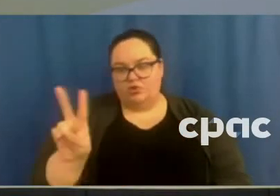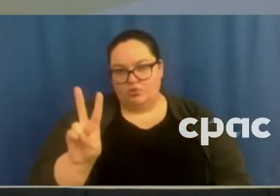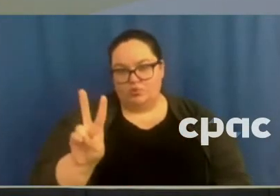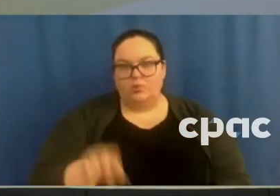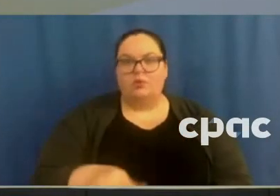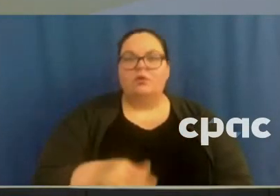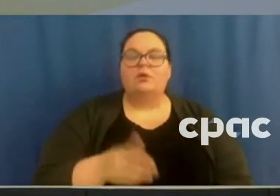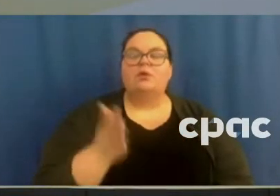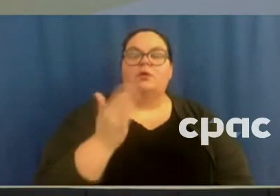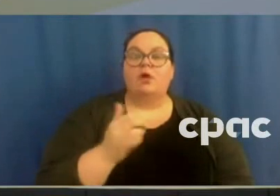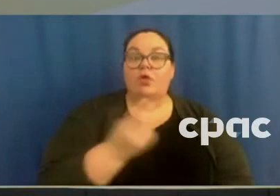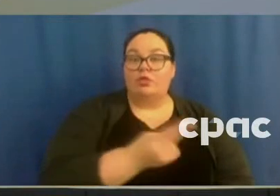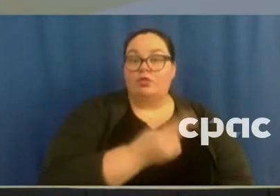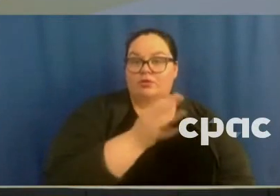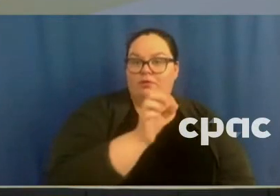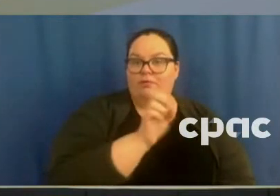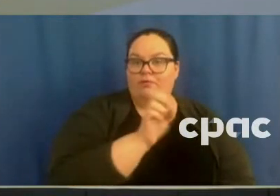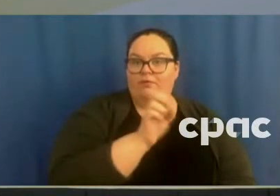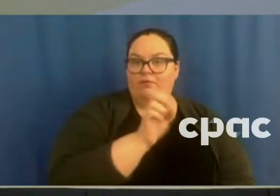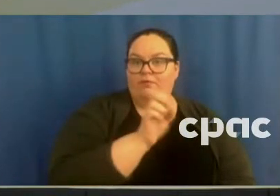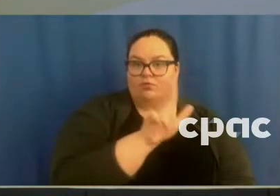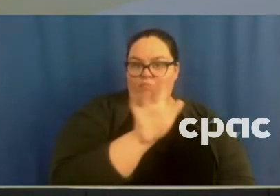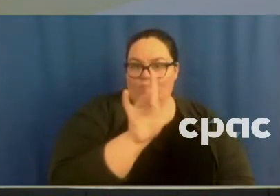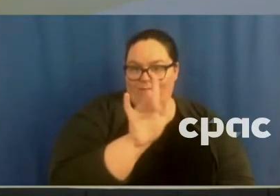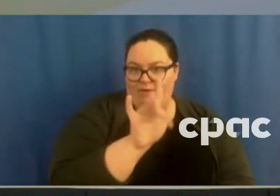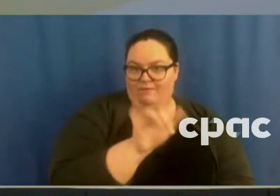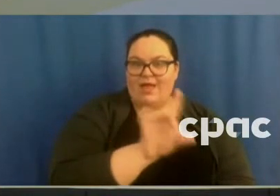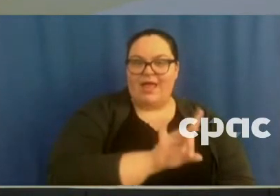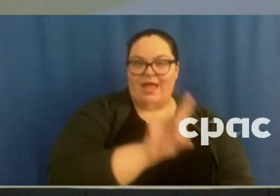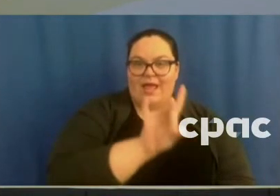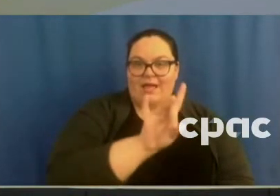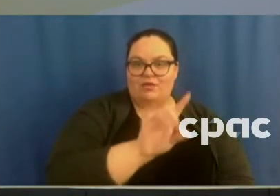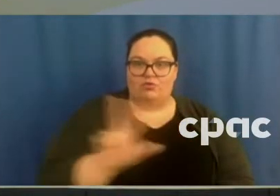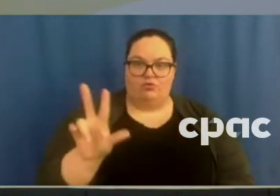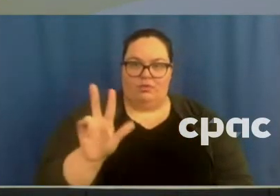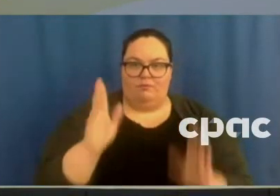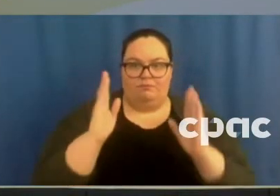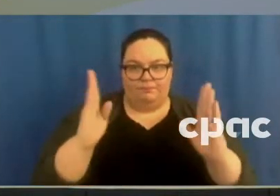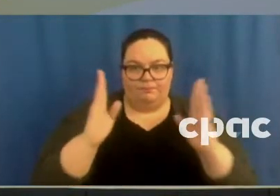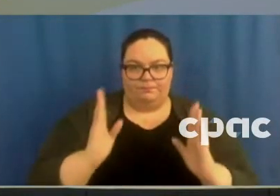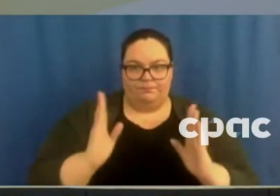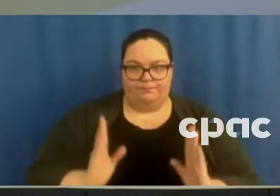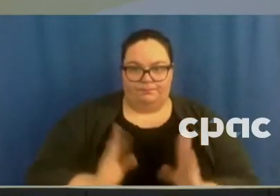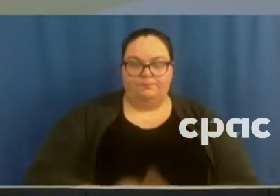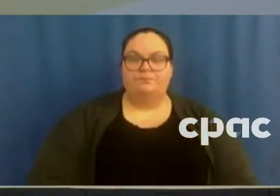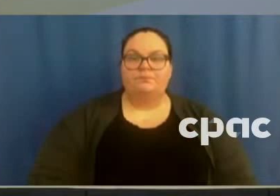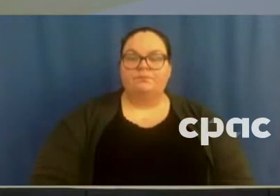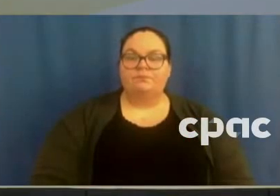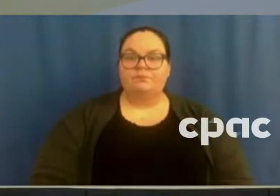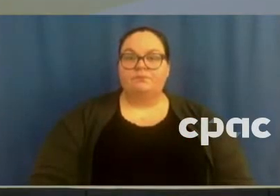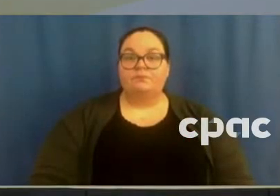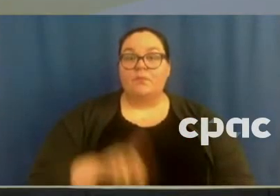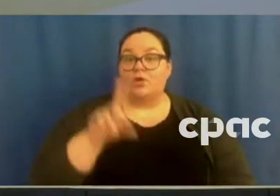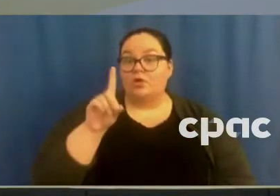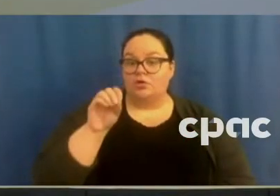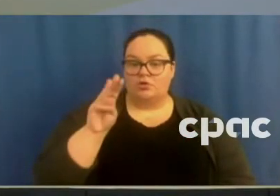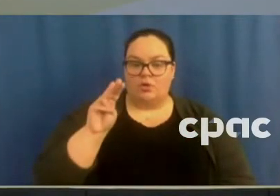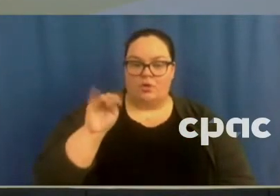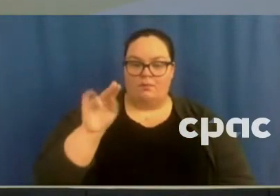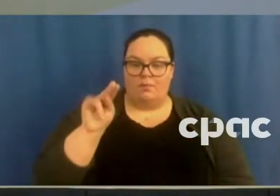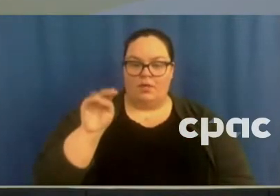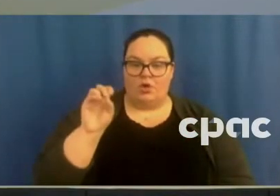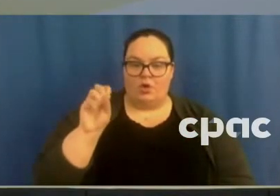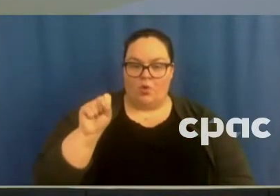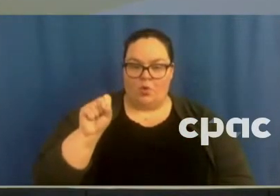And Thursday, February 25th, between 8 a.m. and 3 p.m. And Domino's Pizza in Summerside,